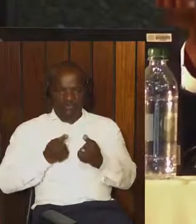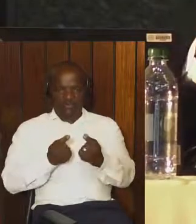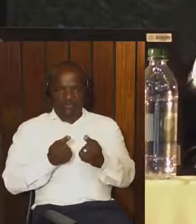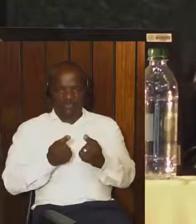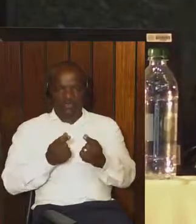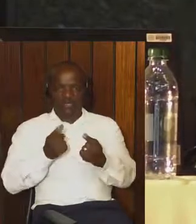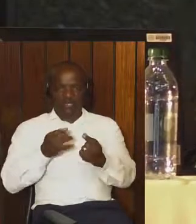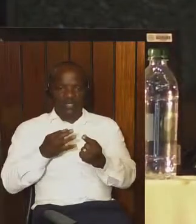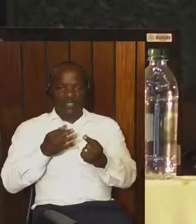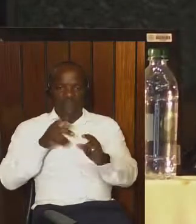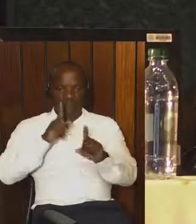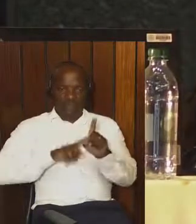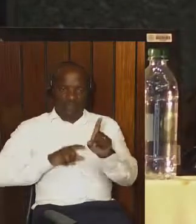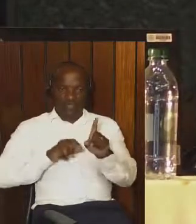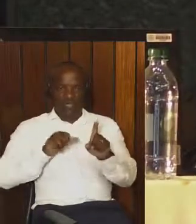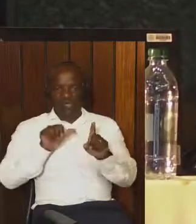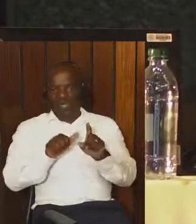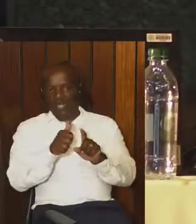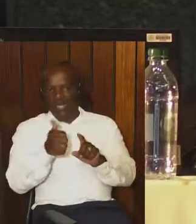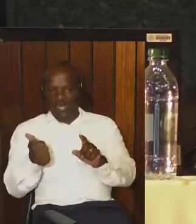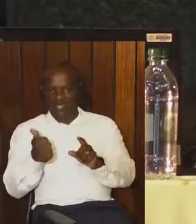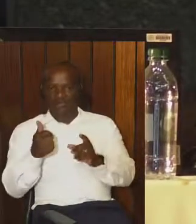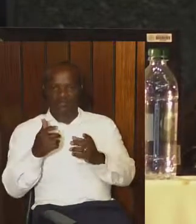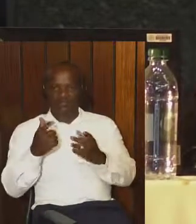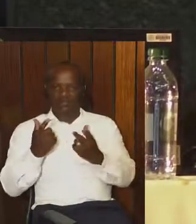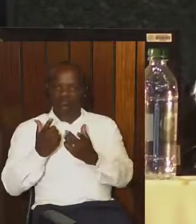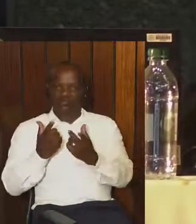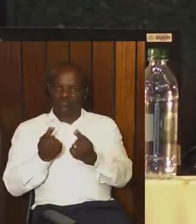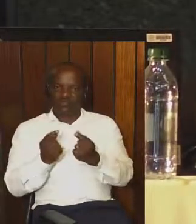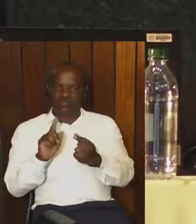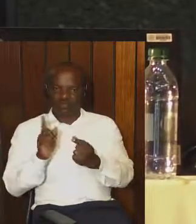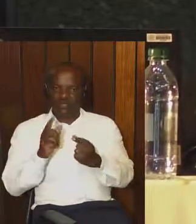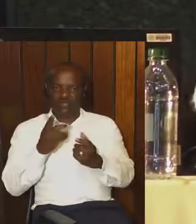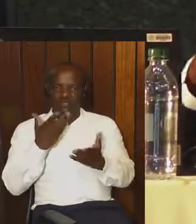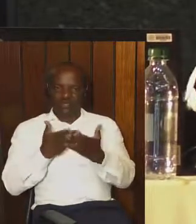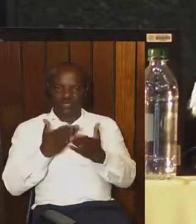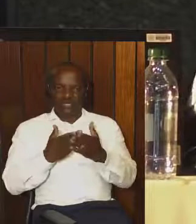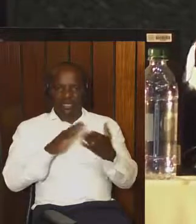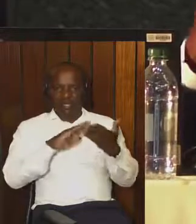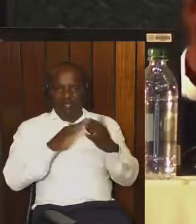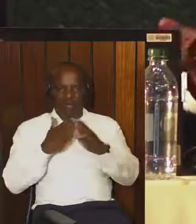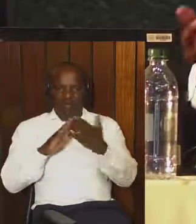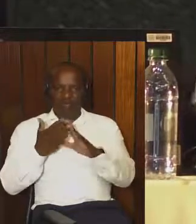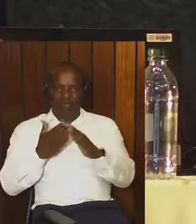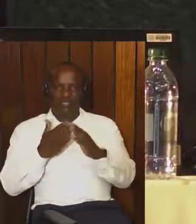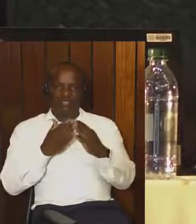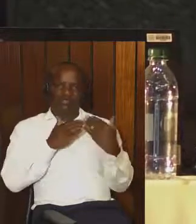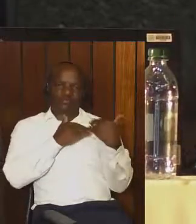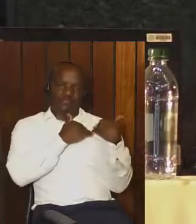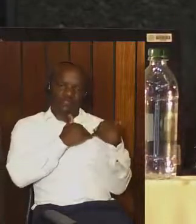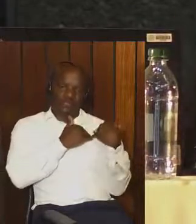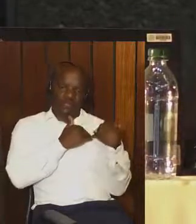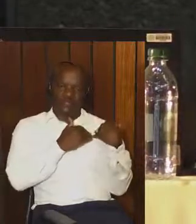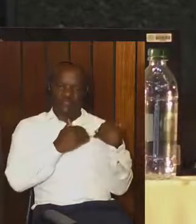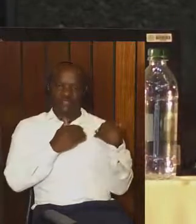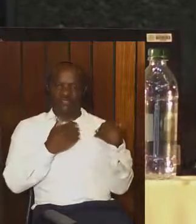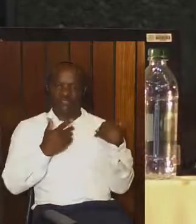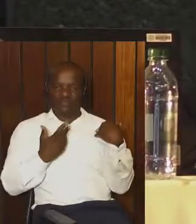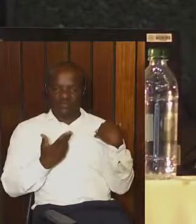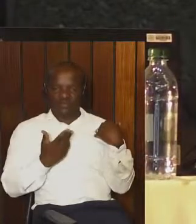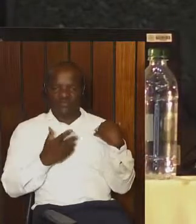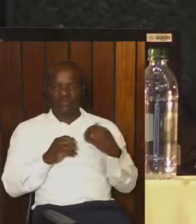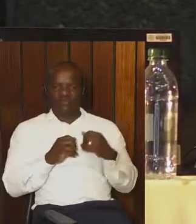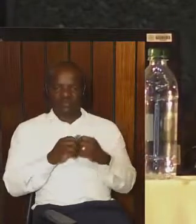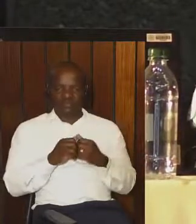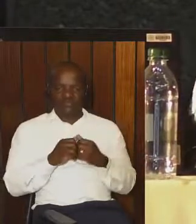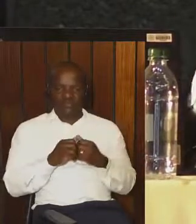other measures, Sirga Diang or Rehono Chile Chasavarena, Arena Guno Hadilo. Kamrau Rebola eba to